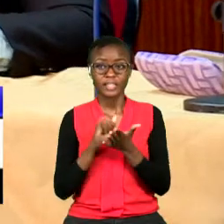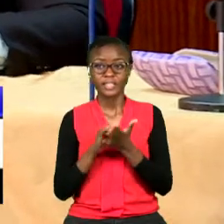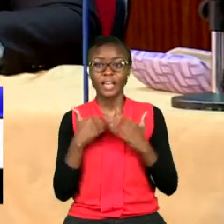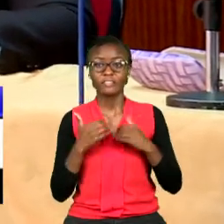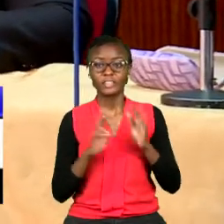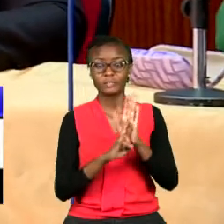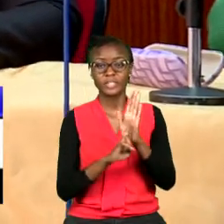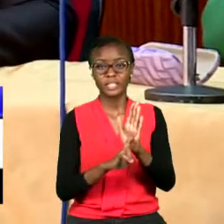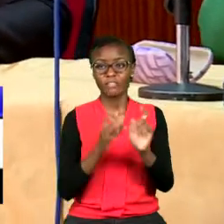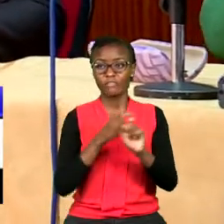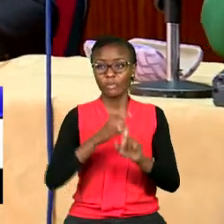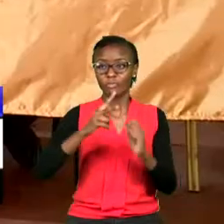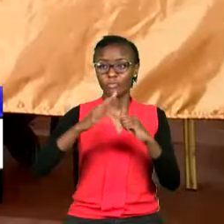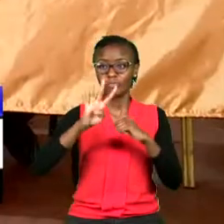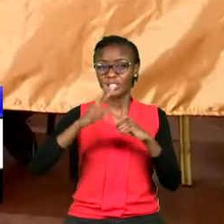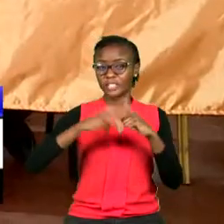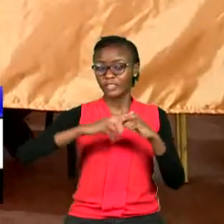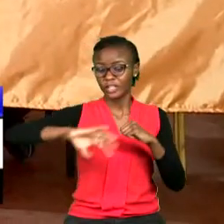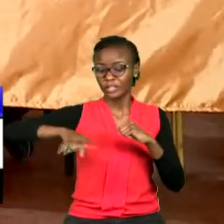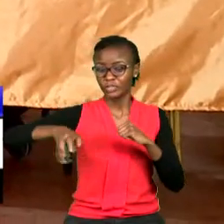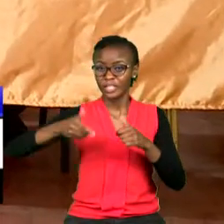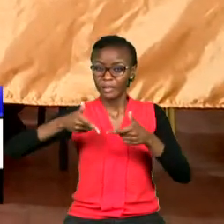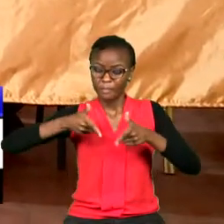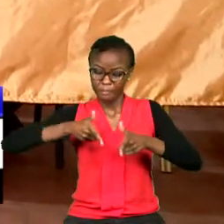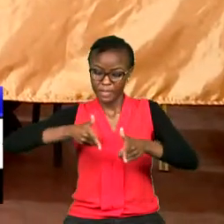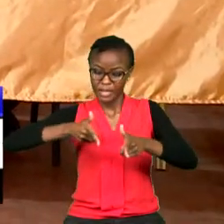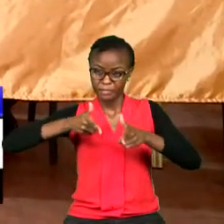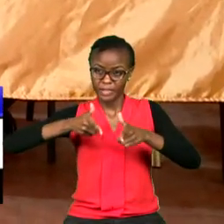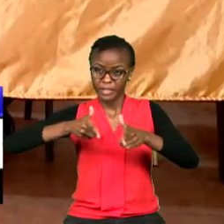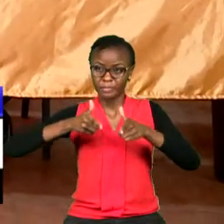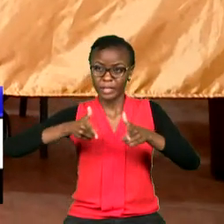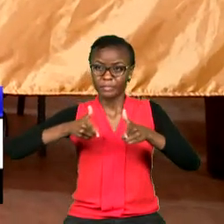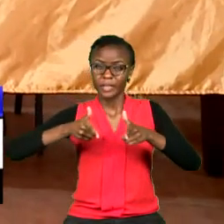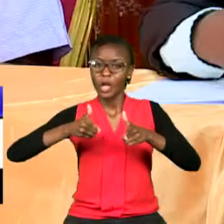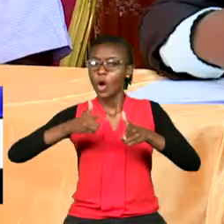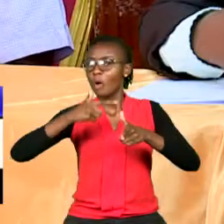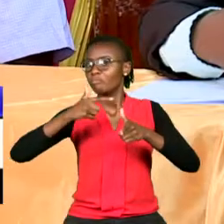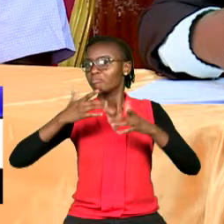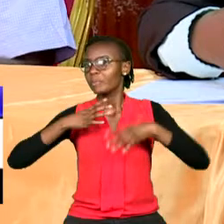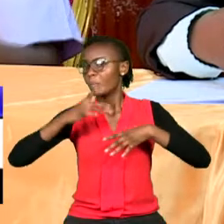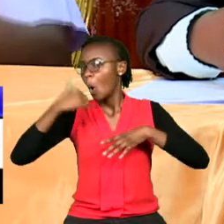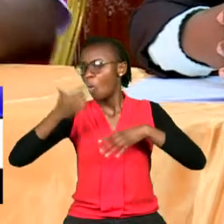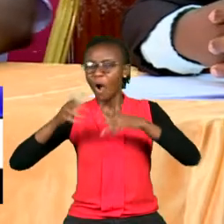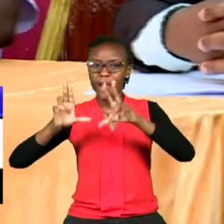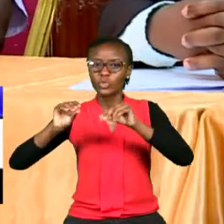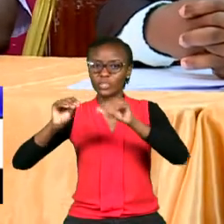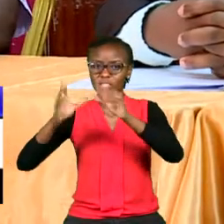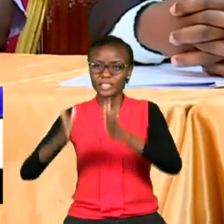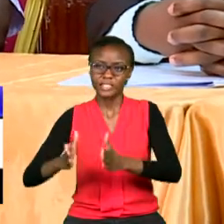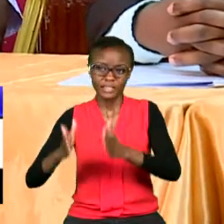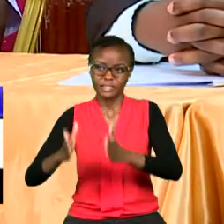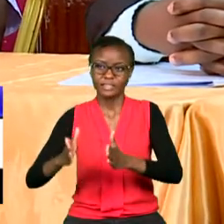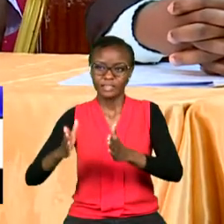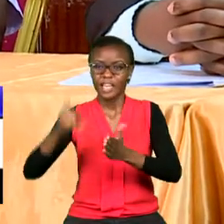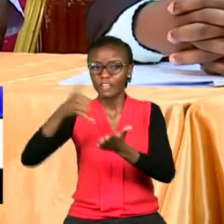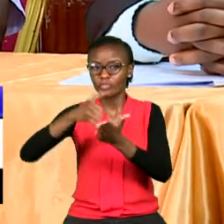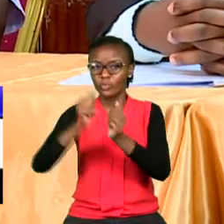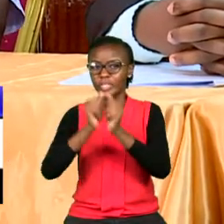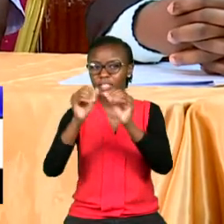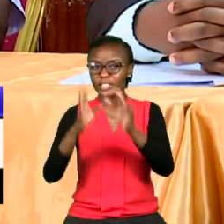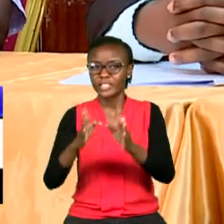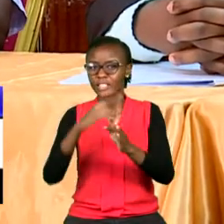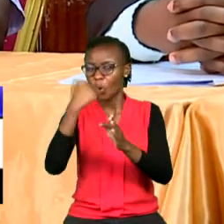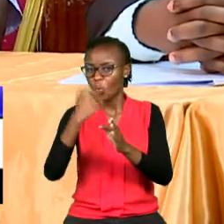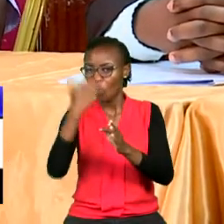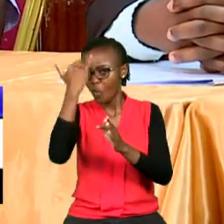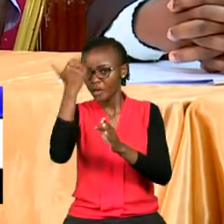the 47 counties, are blaming the non-teachers' involvement in union matters for all the failures that have been and continue to hamper